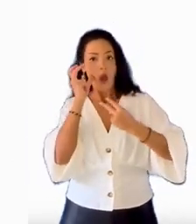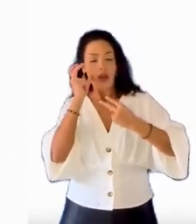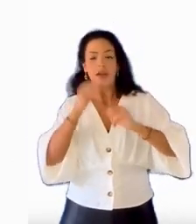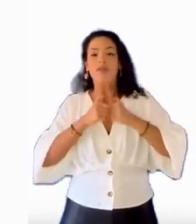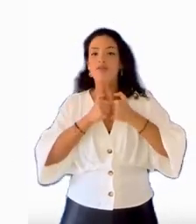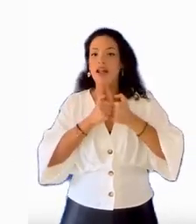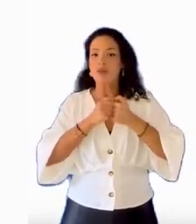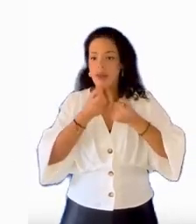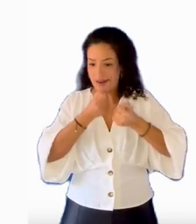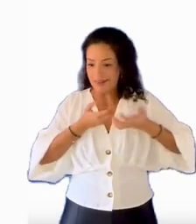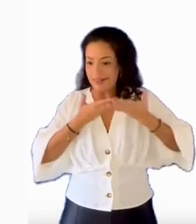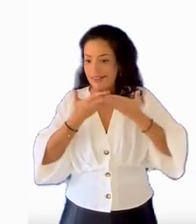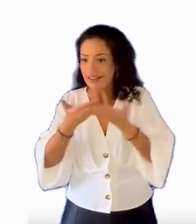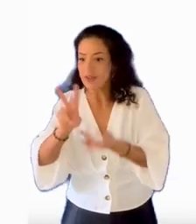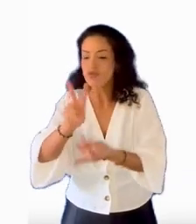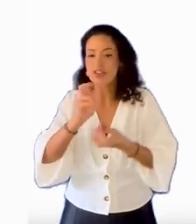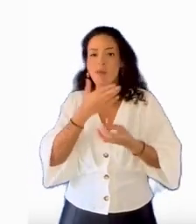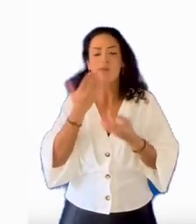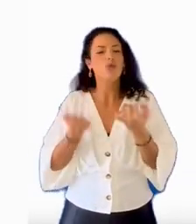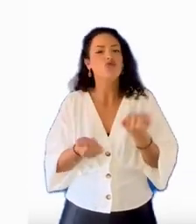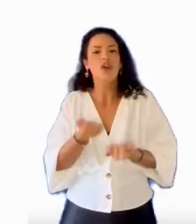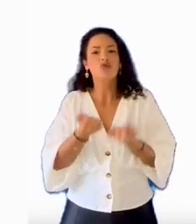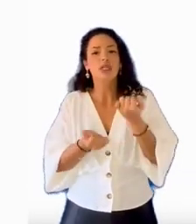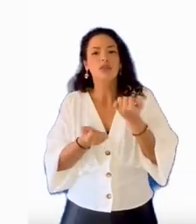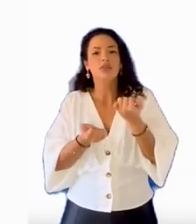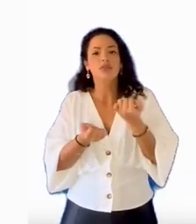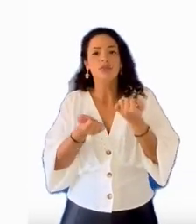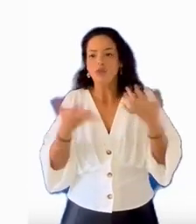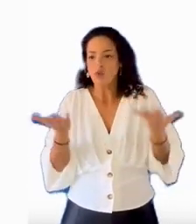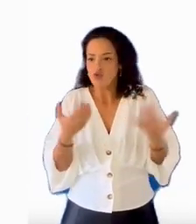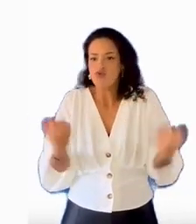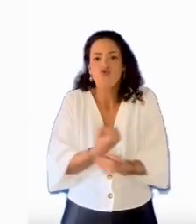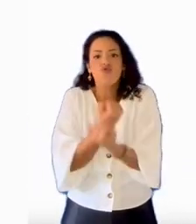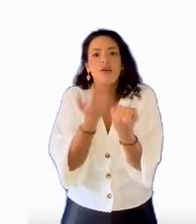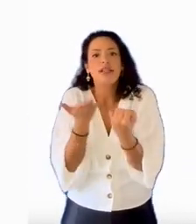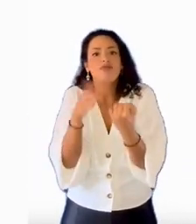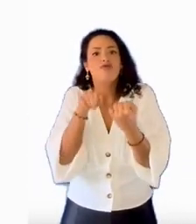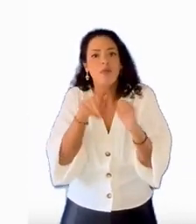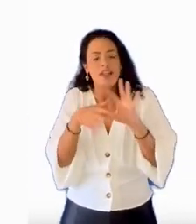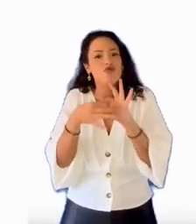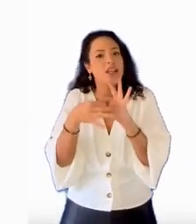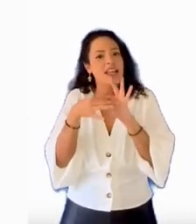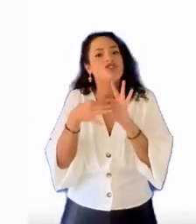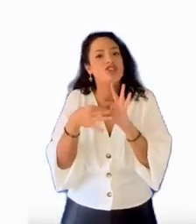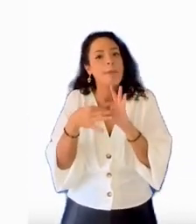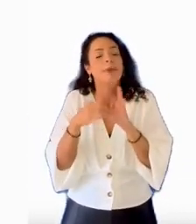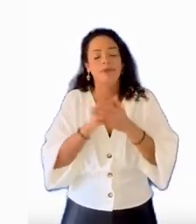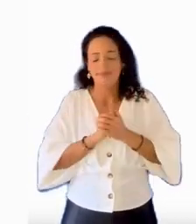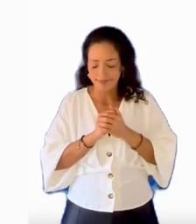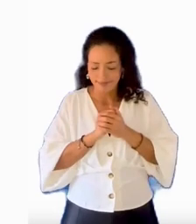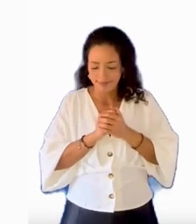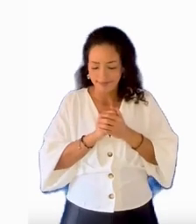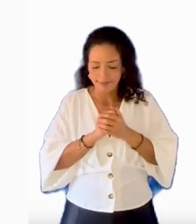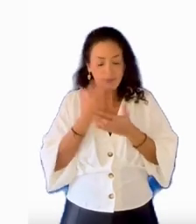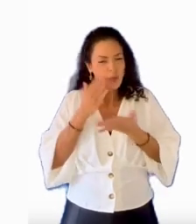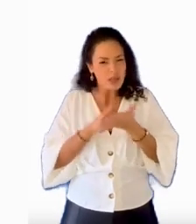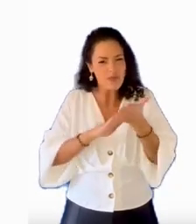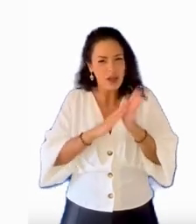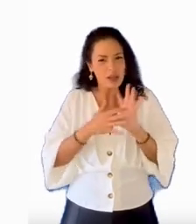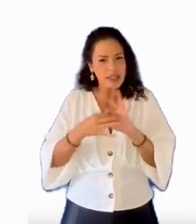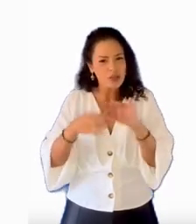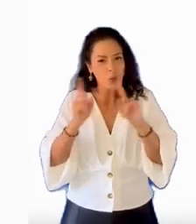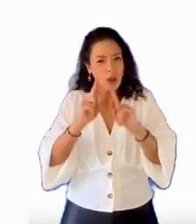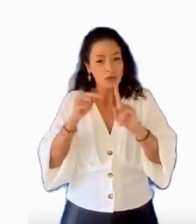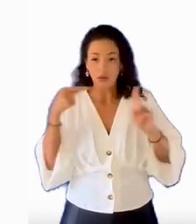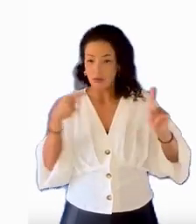and receive without judgment, and when they derive sustenance and strength from the relationship. In defining what connection is, she's